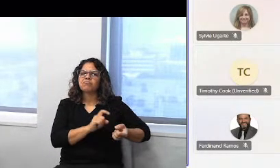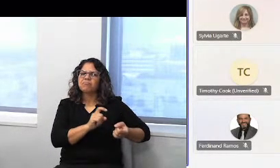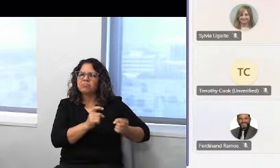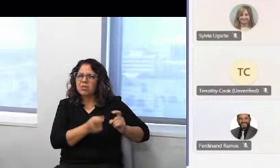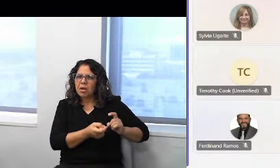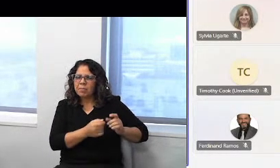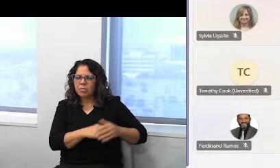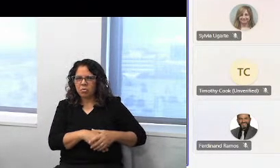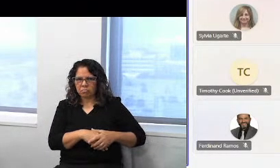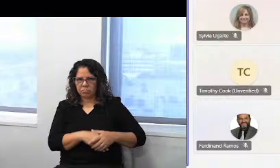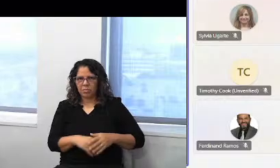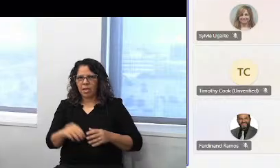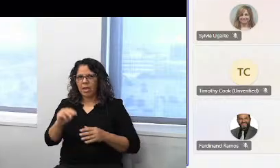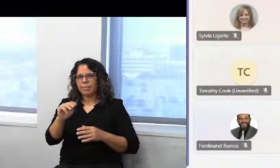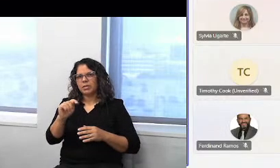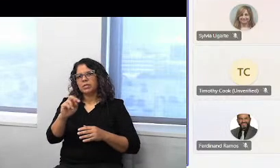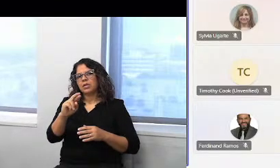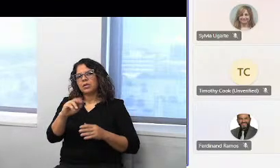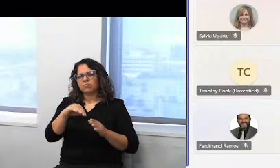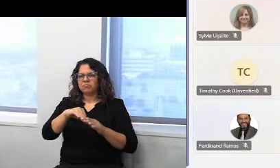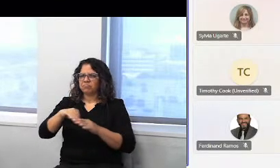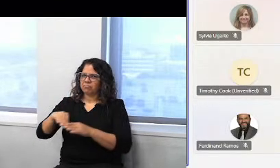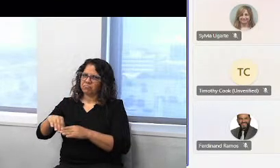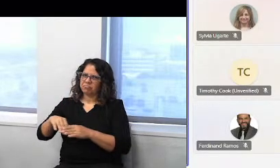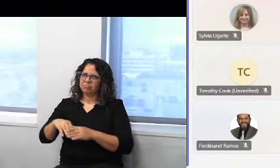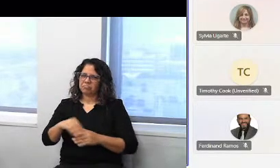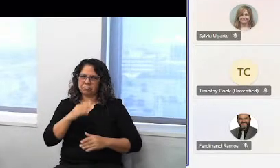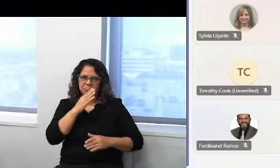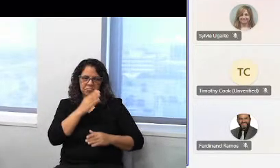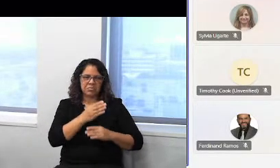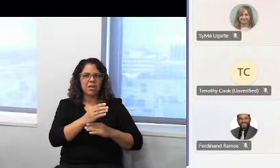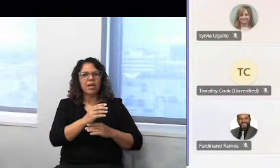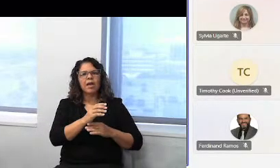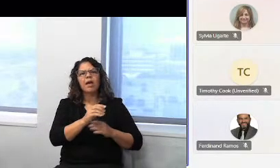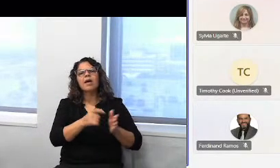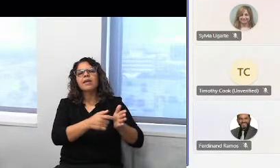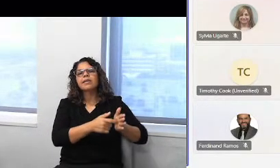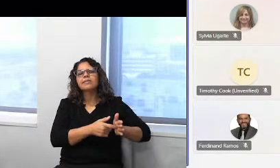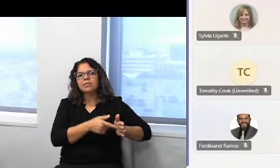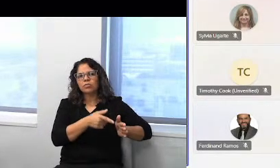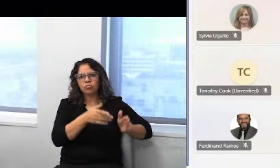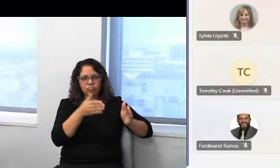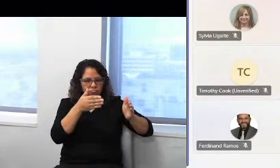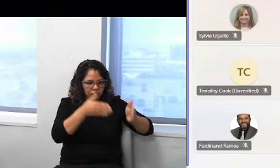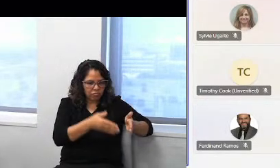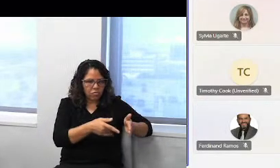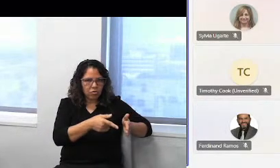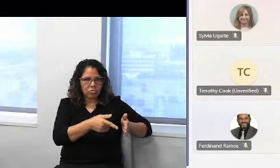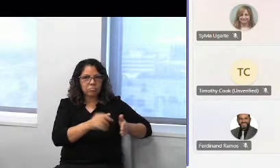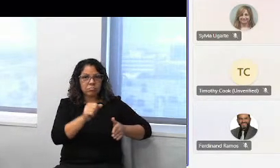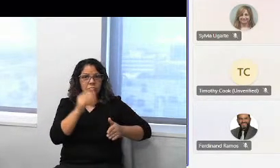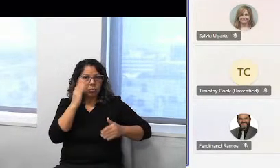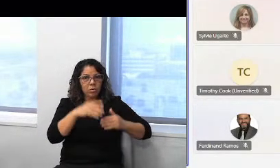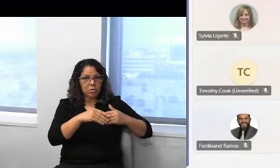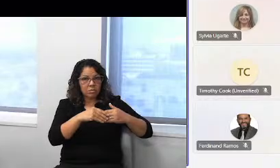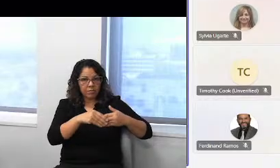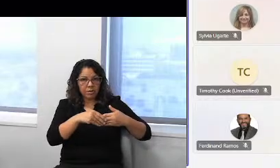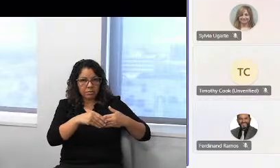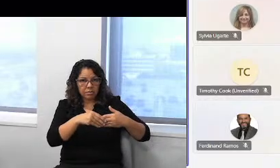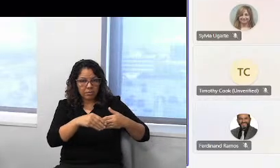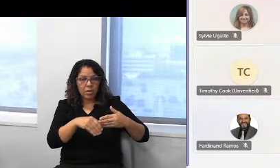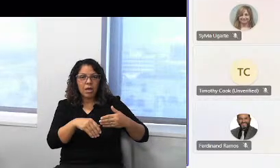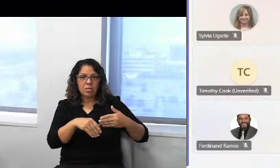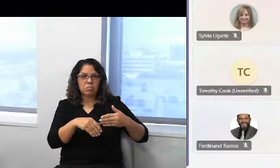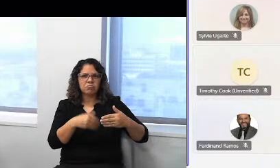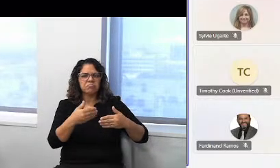operational requirements again. There is going to be flexibility over time to what resources are going to be. In the context of what LUMA